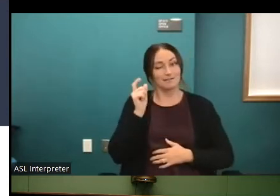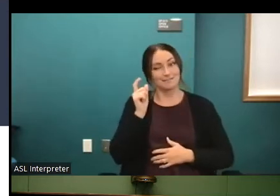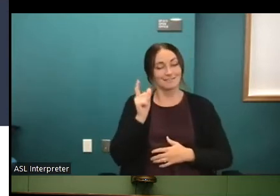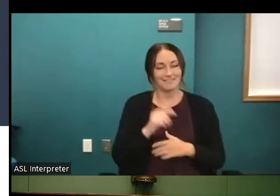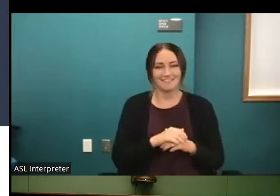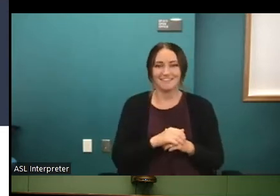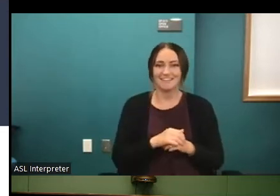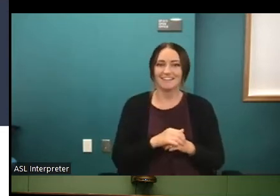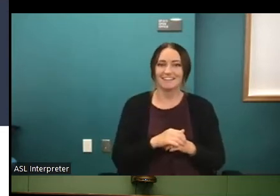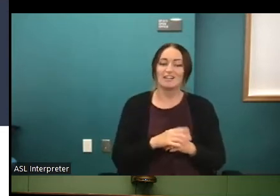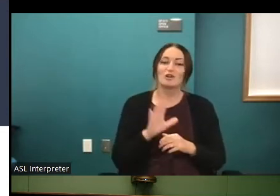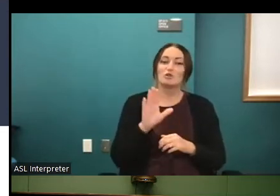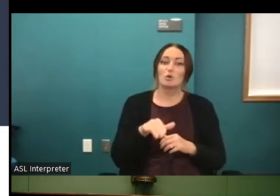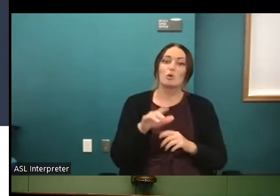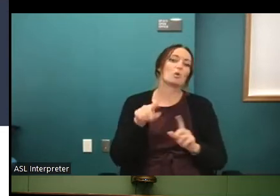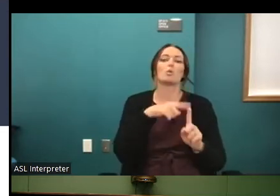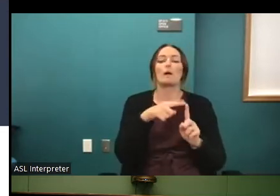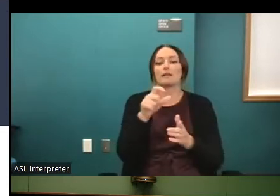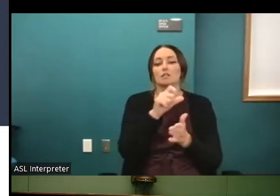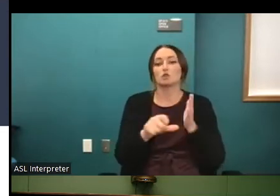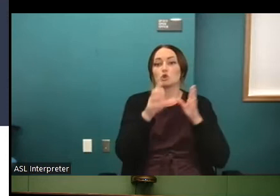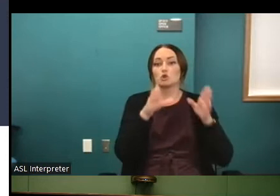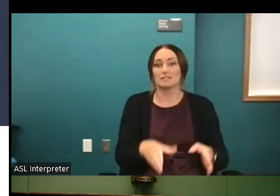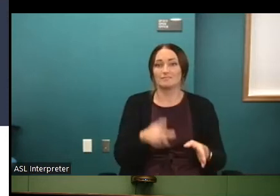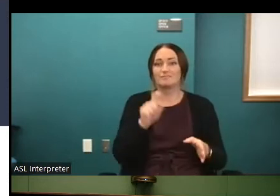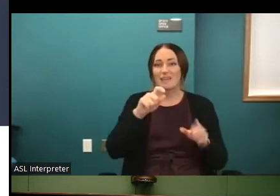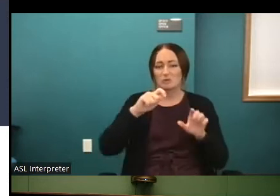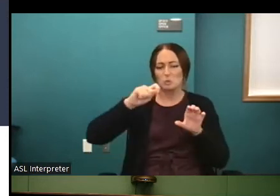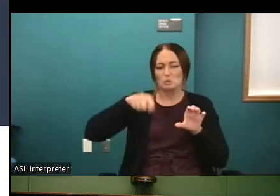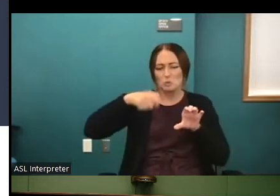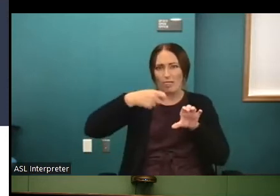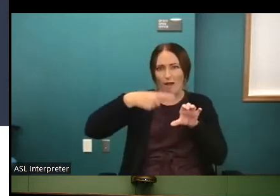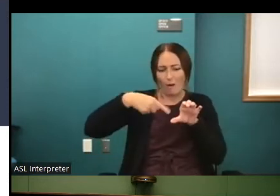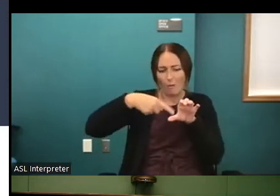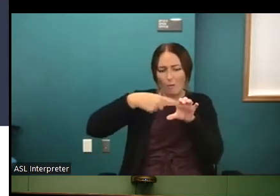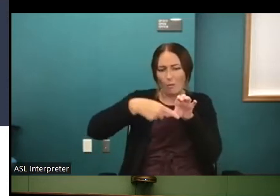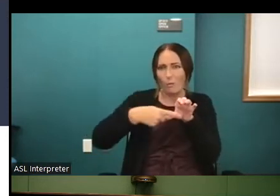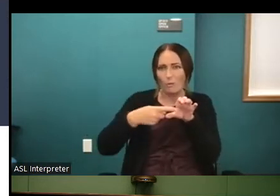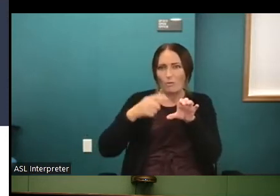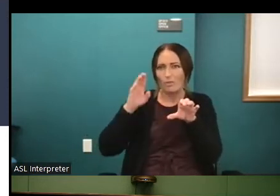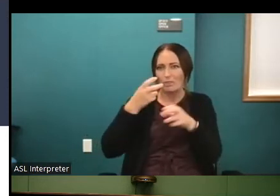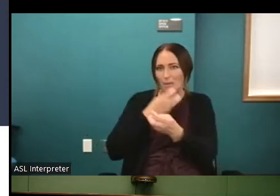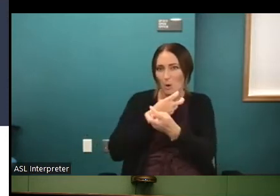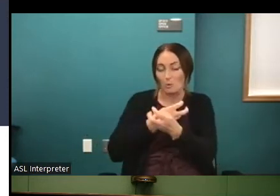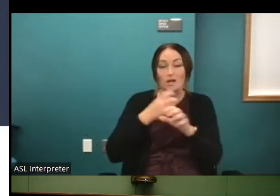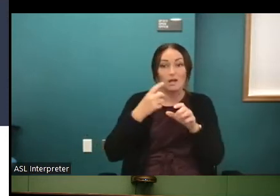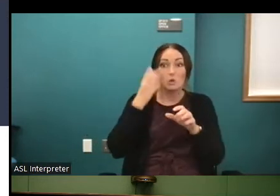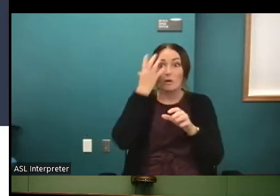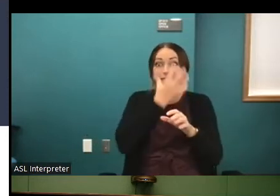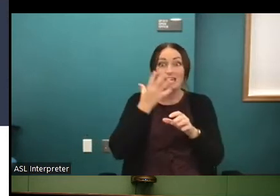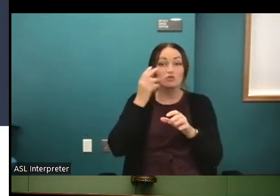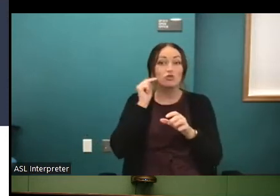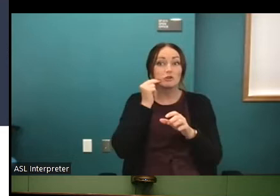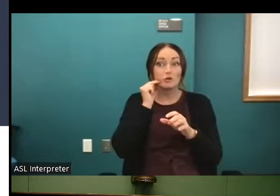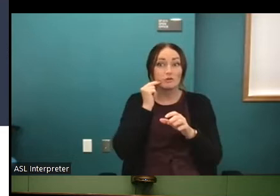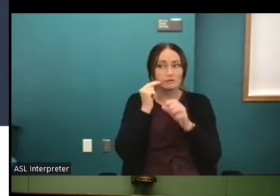So when the surgeon goes in and they have to drill out some of that bone to get to the inner ear, your facial nerve is like right there. And